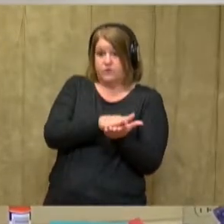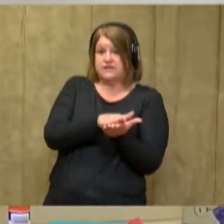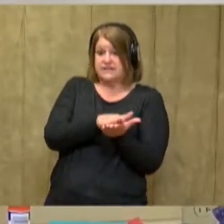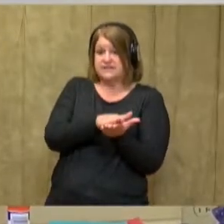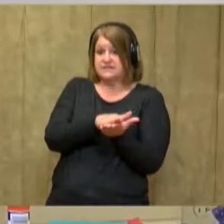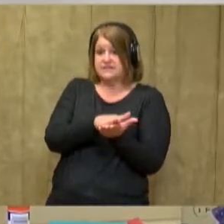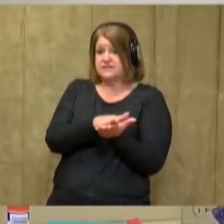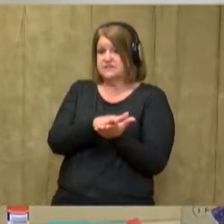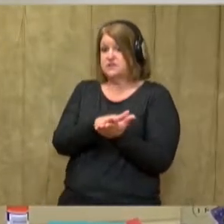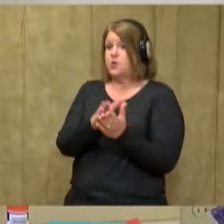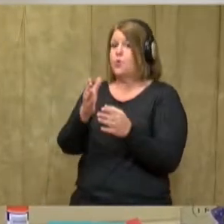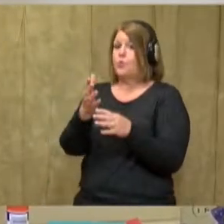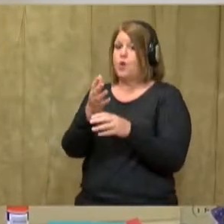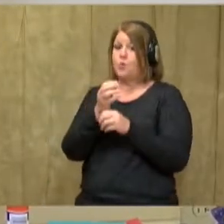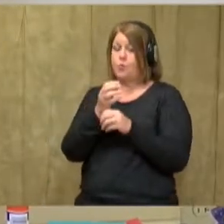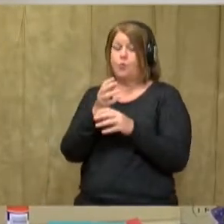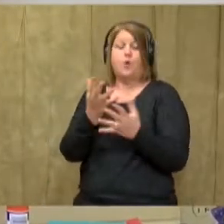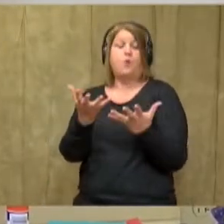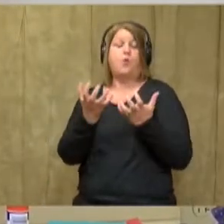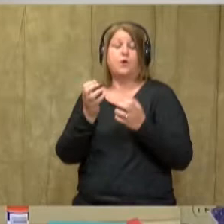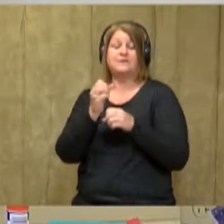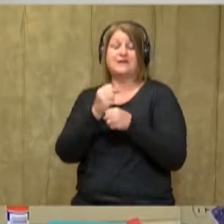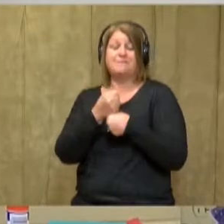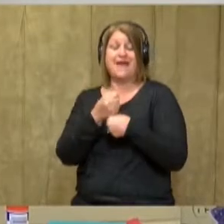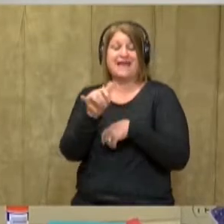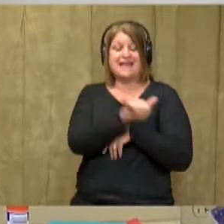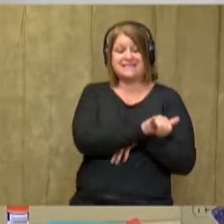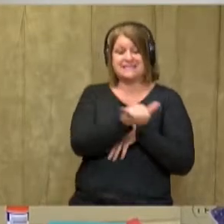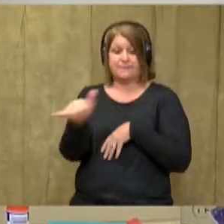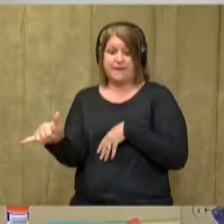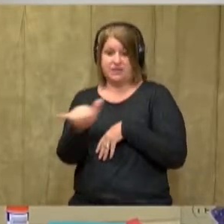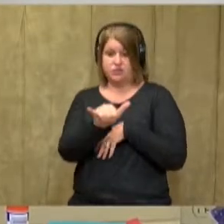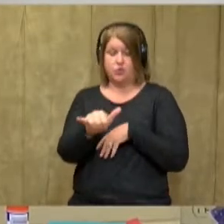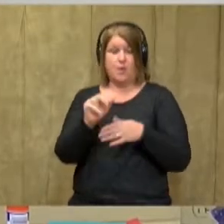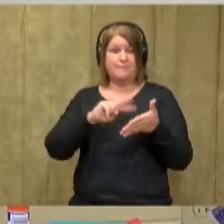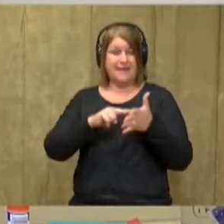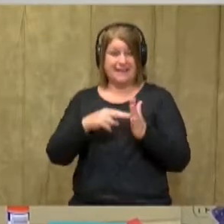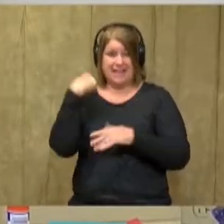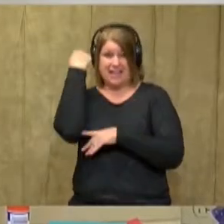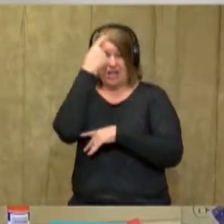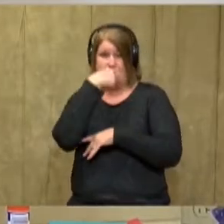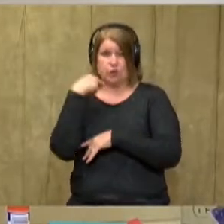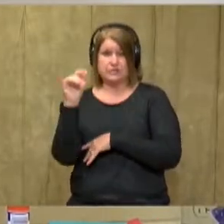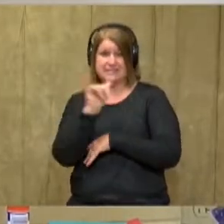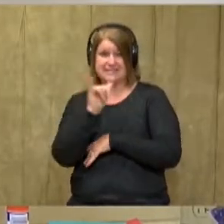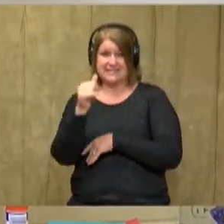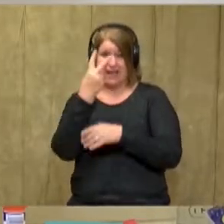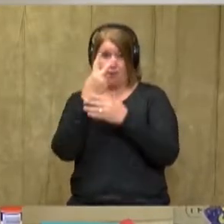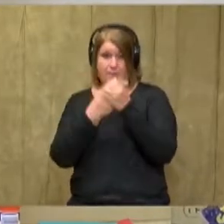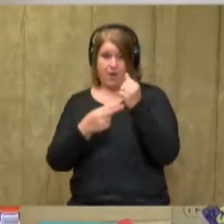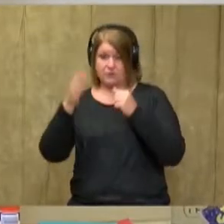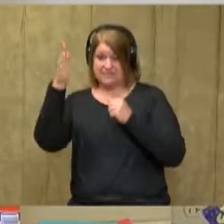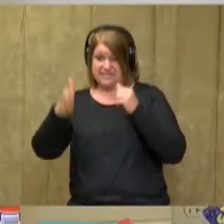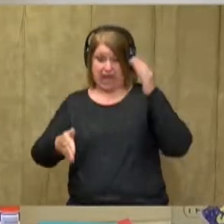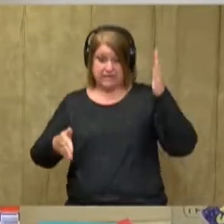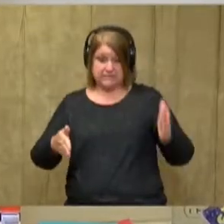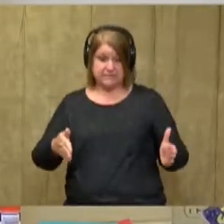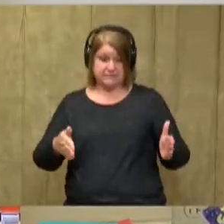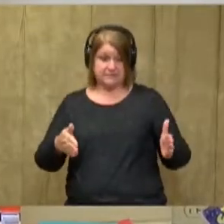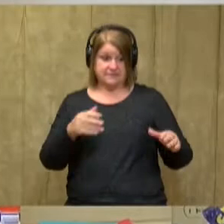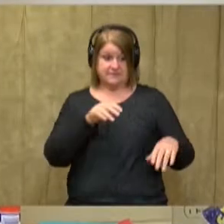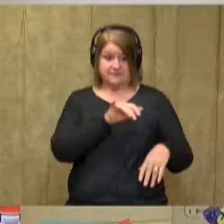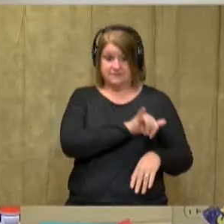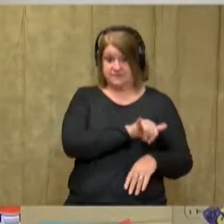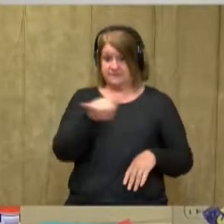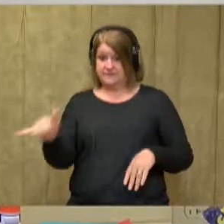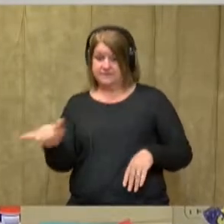to make our vase symmetrical. That means it's going to be the same on both sides. All right, now here's the folded side of the paper right